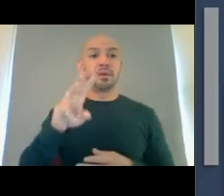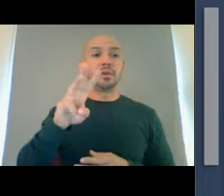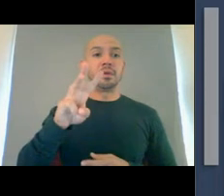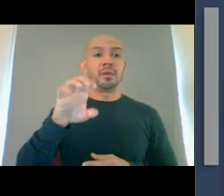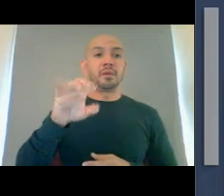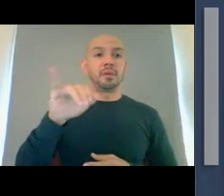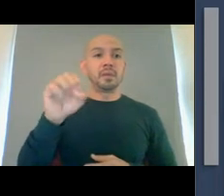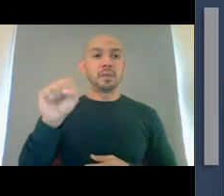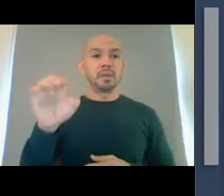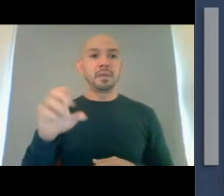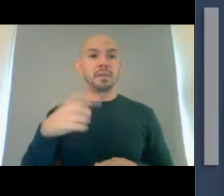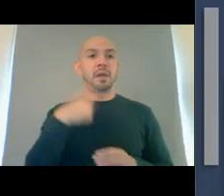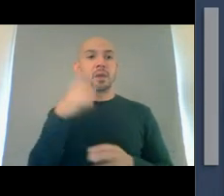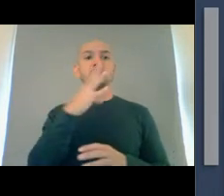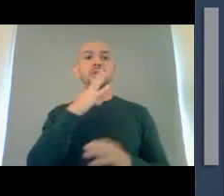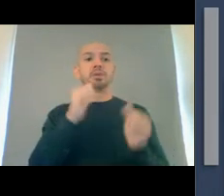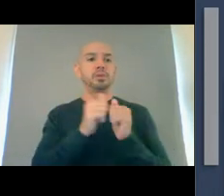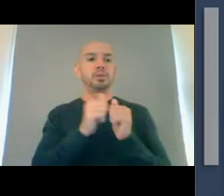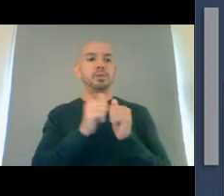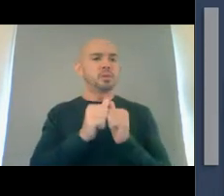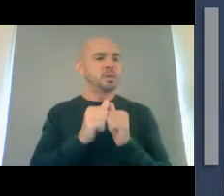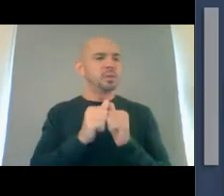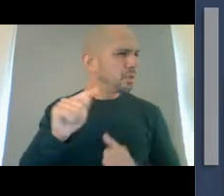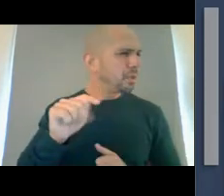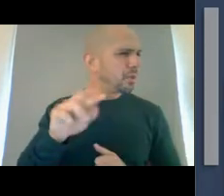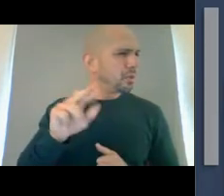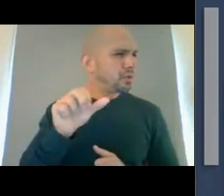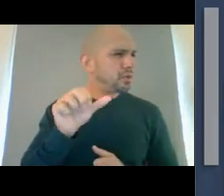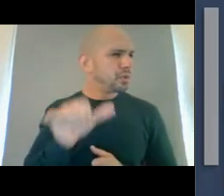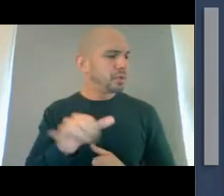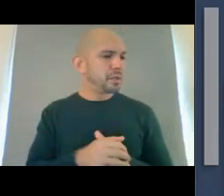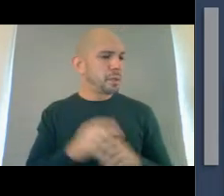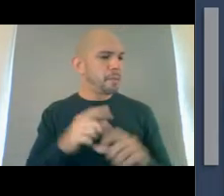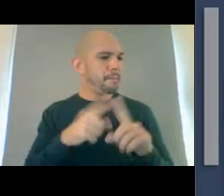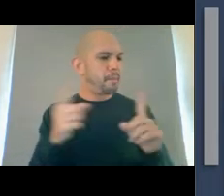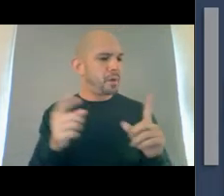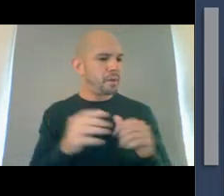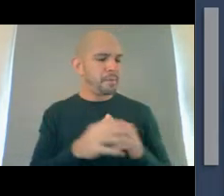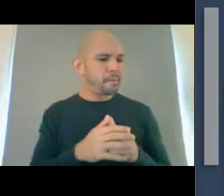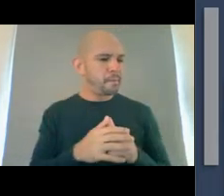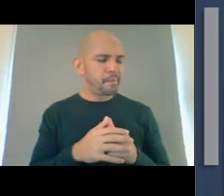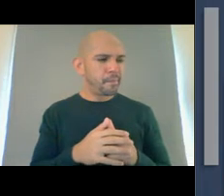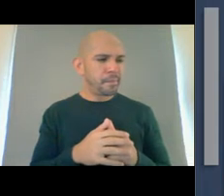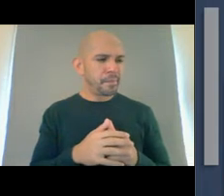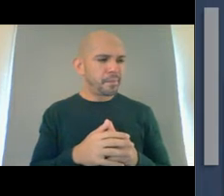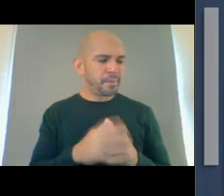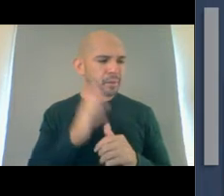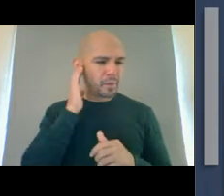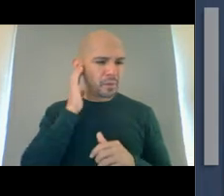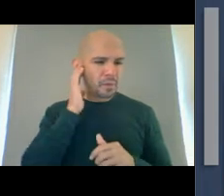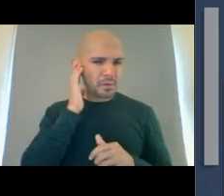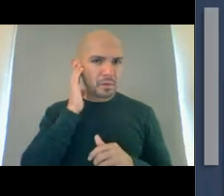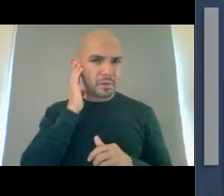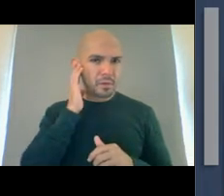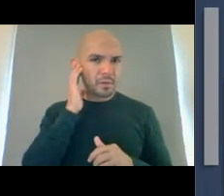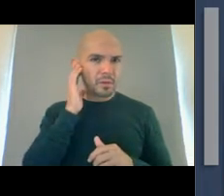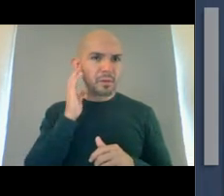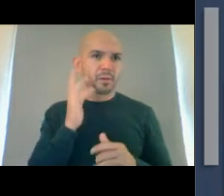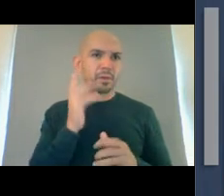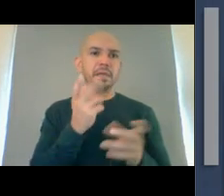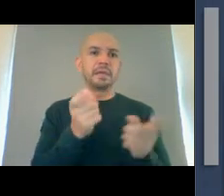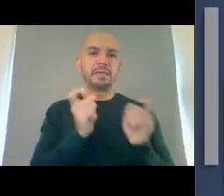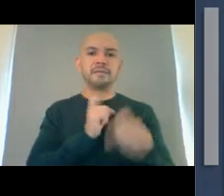talked i've only talked to trey um but yeah yeah yeah he's been given time to sit down but we